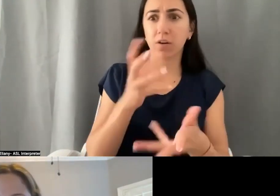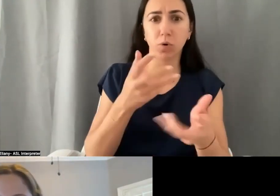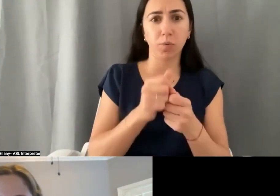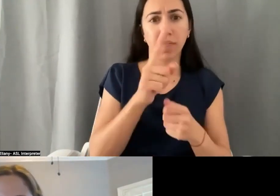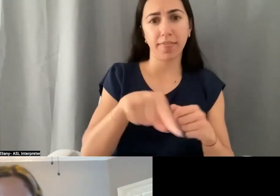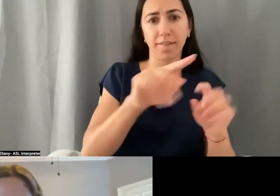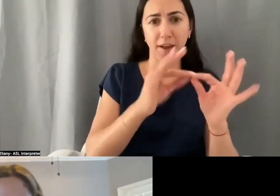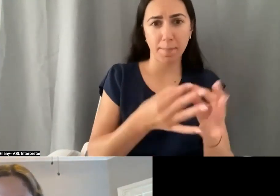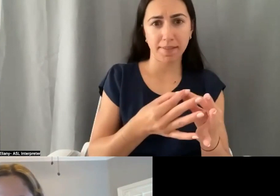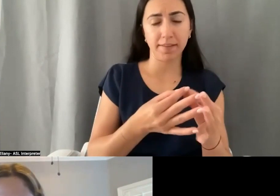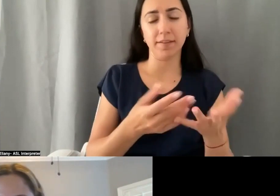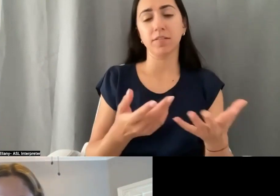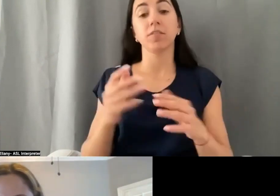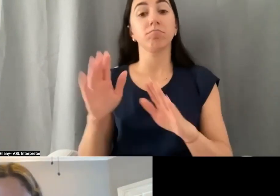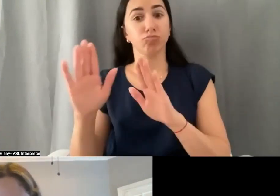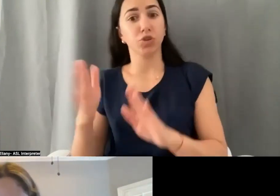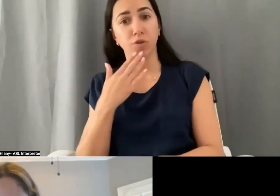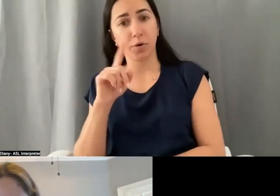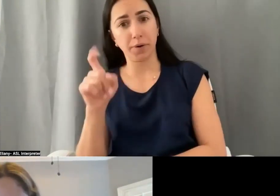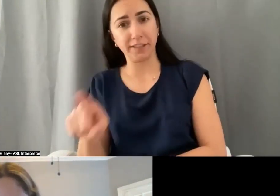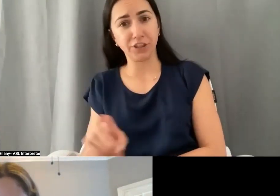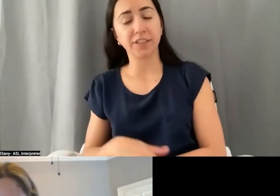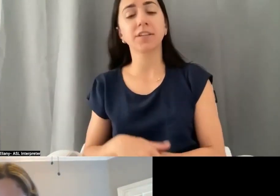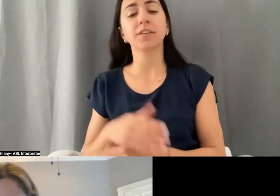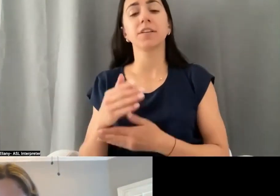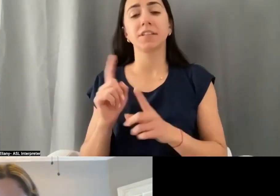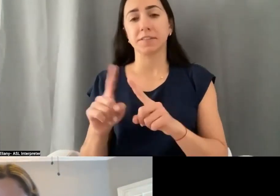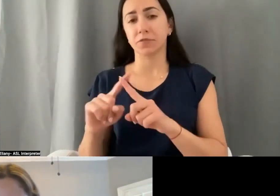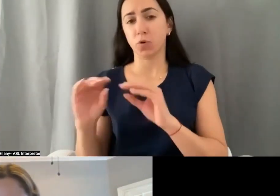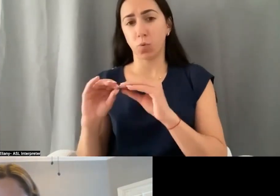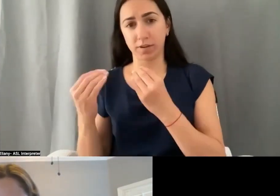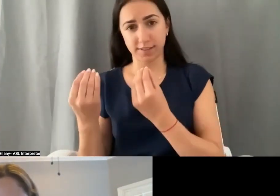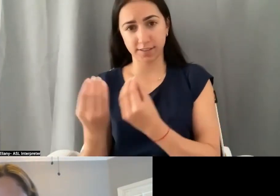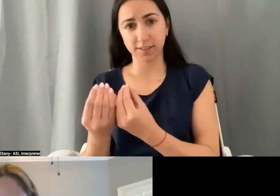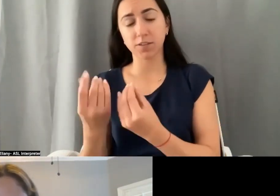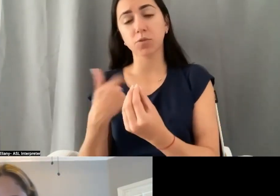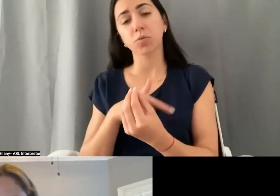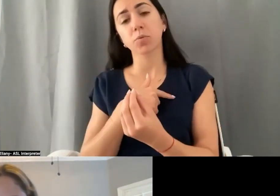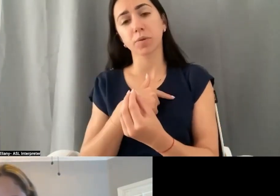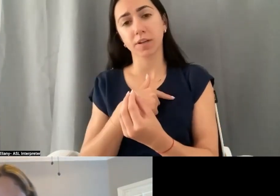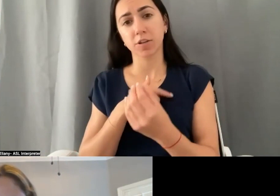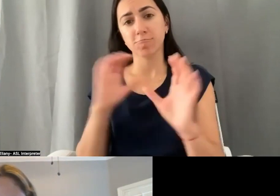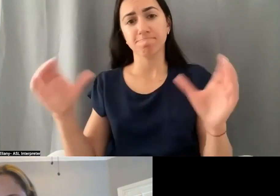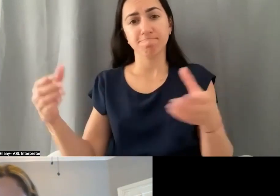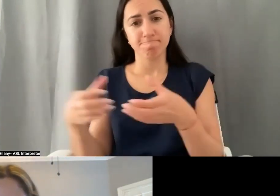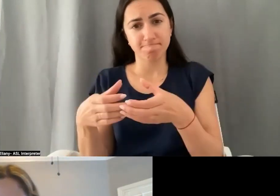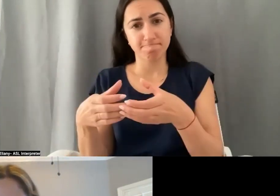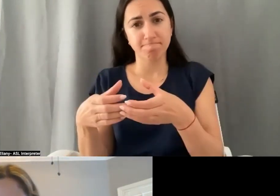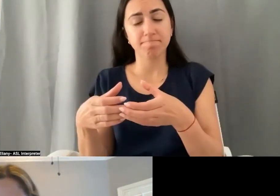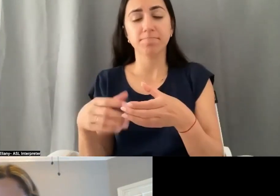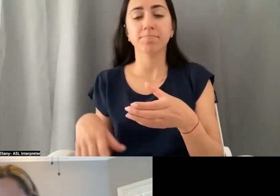family? That's a great question. There are several organizations where we all tend to congregate